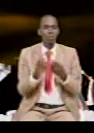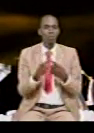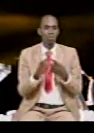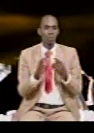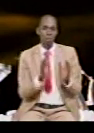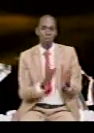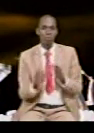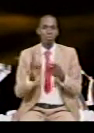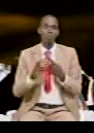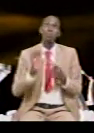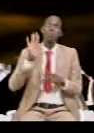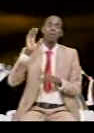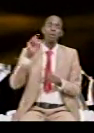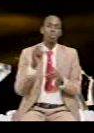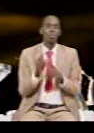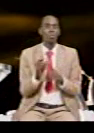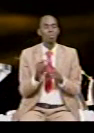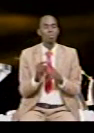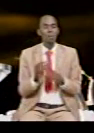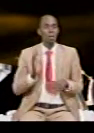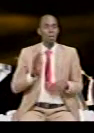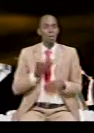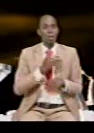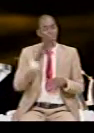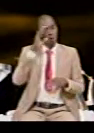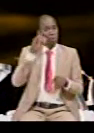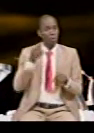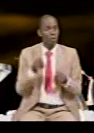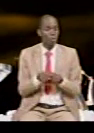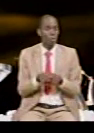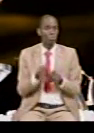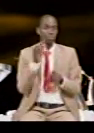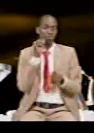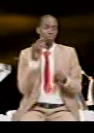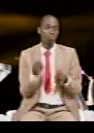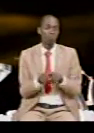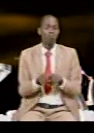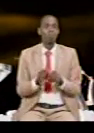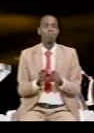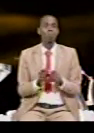thy word. Brethren, we are in